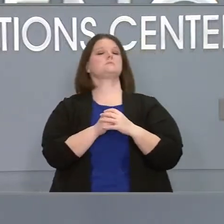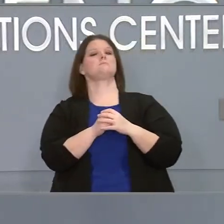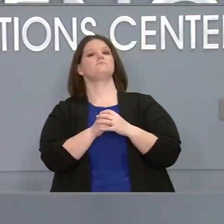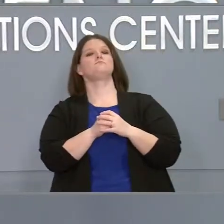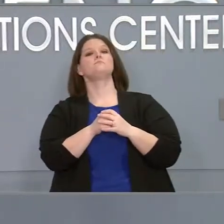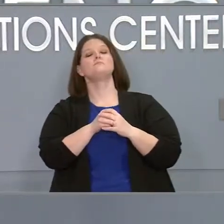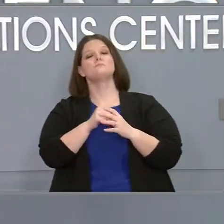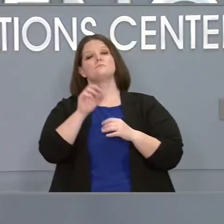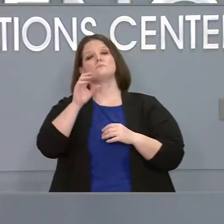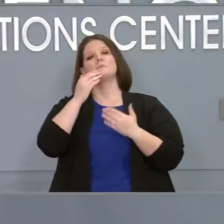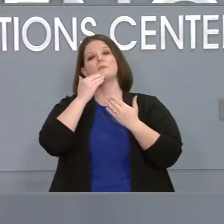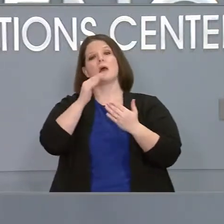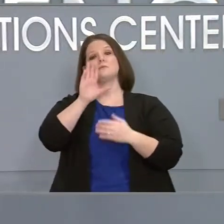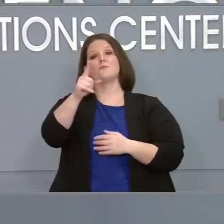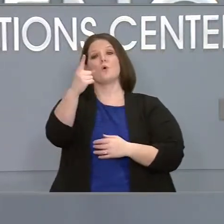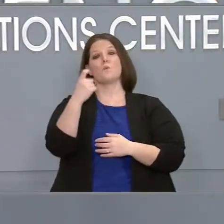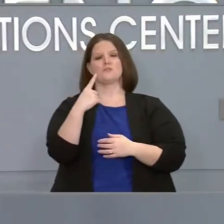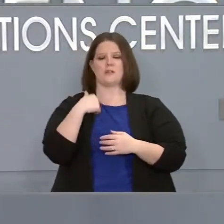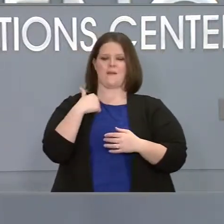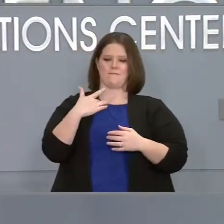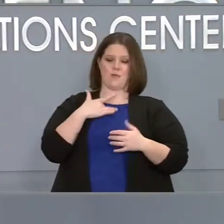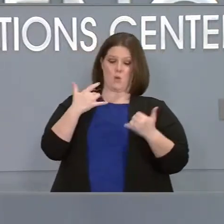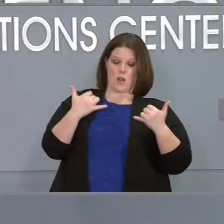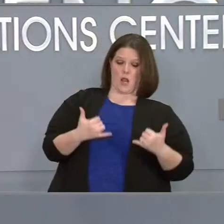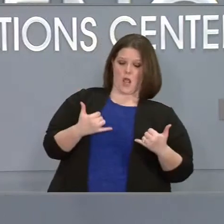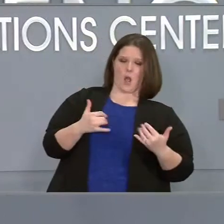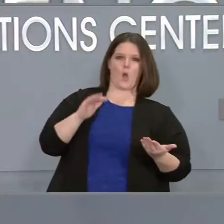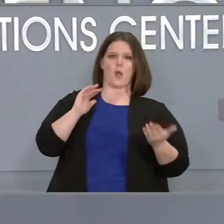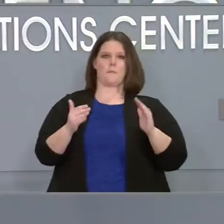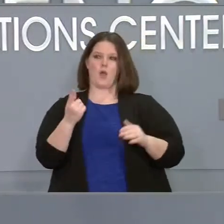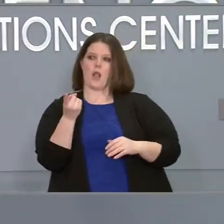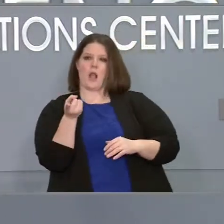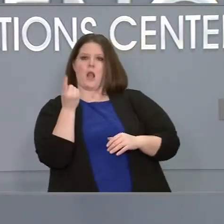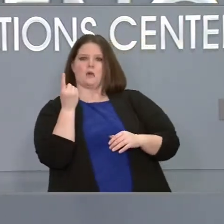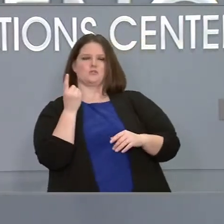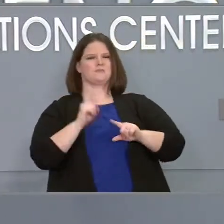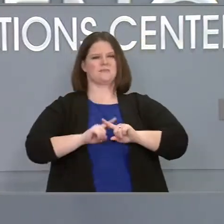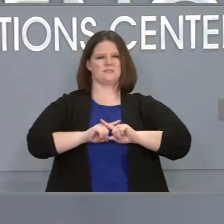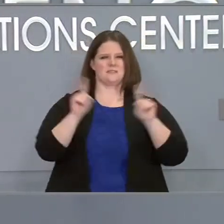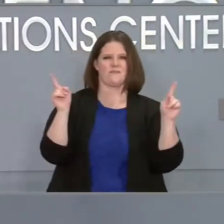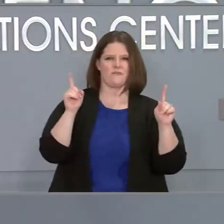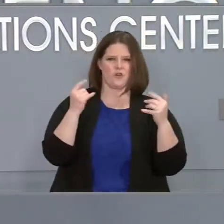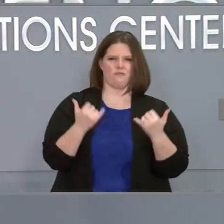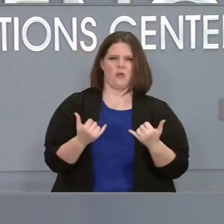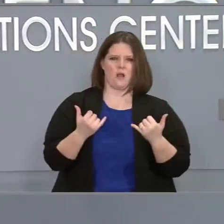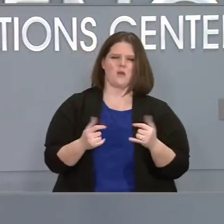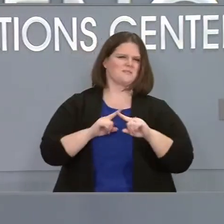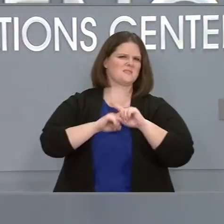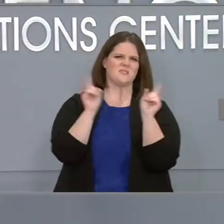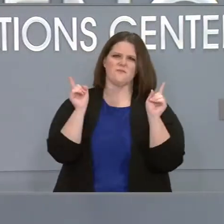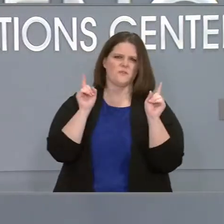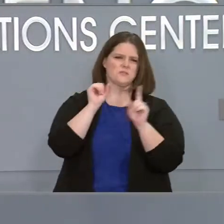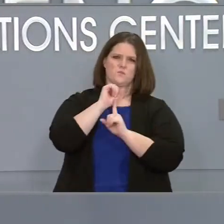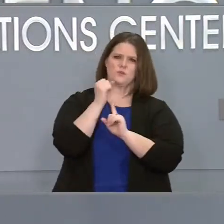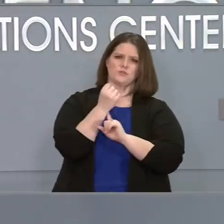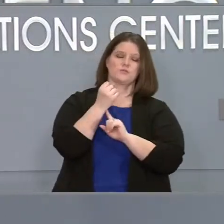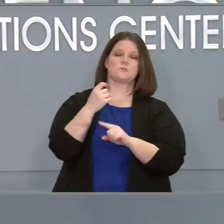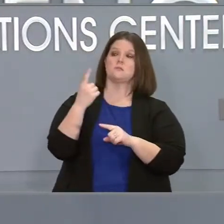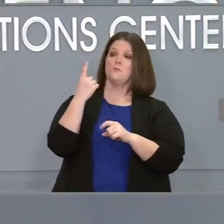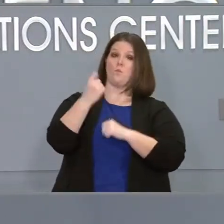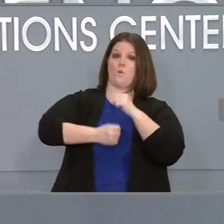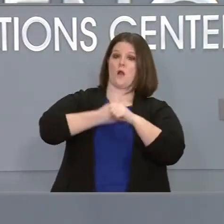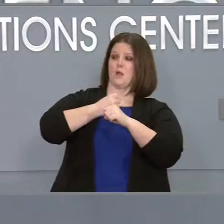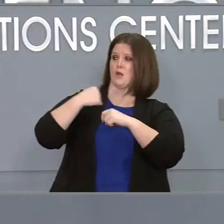I am thinking that we are in a different place as we go into this holiday season than we did last year, right? We're a year into having